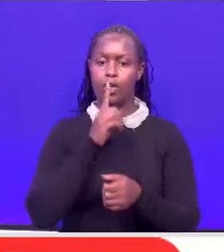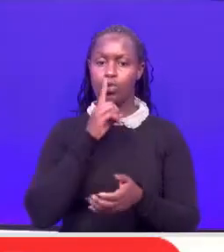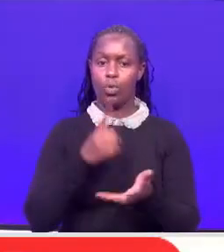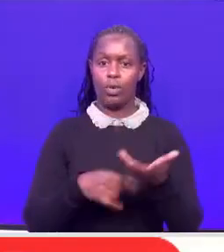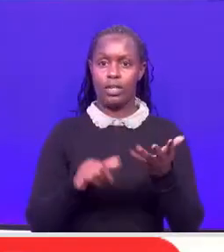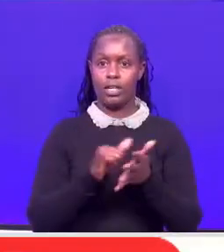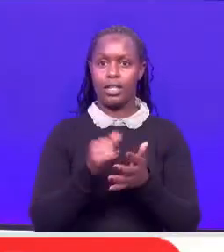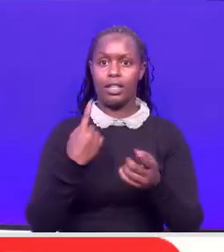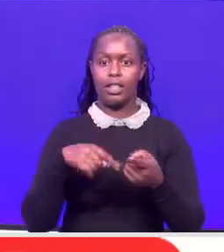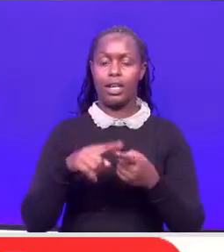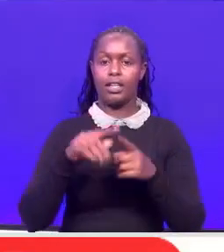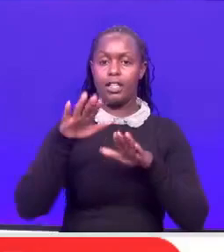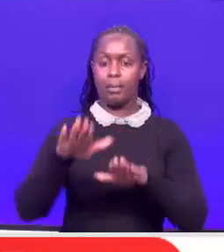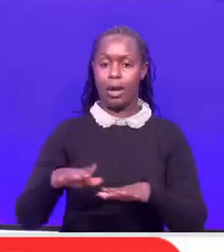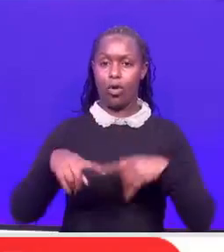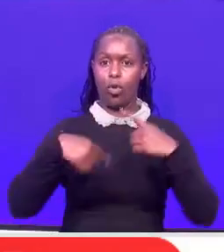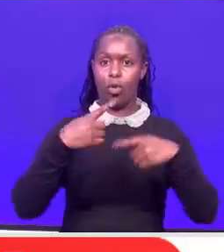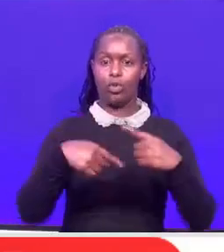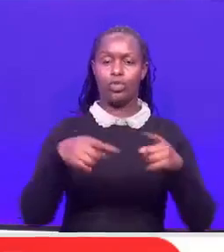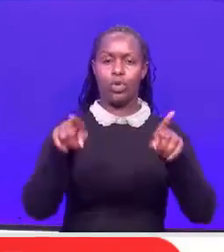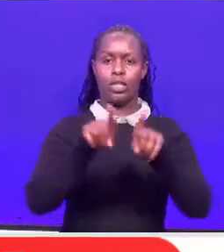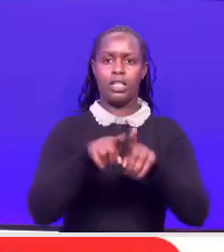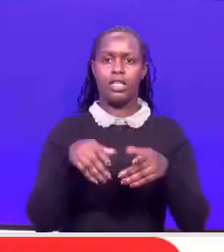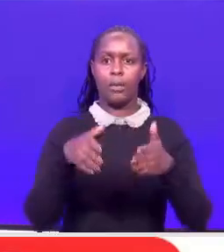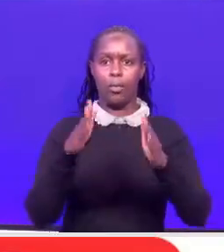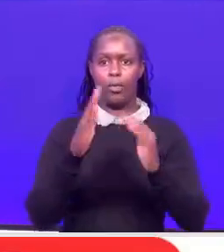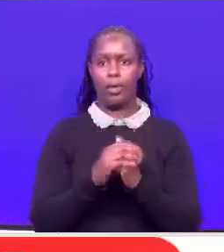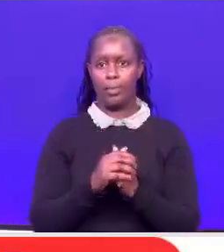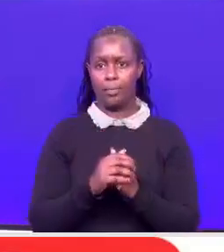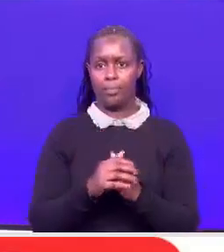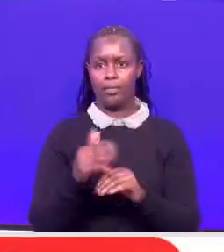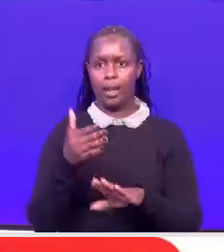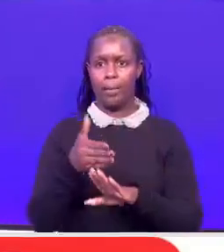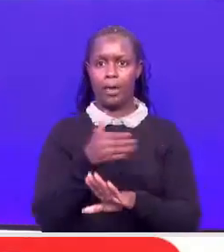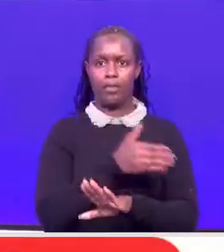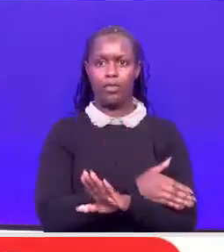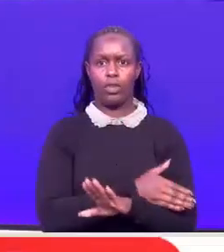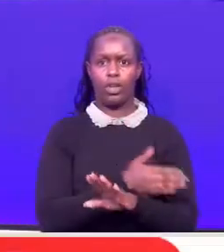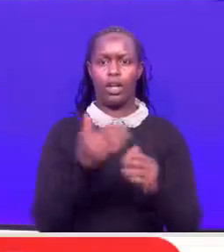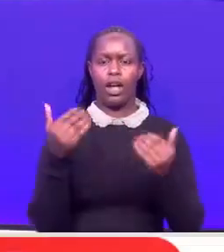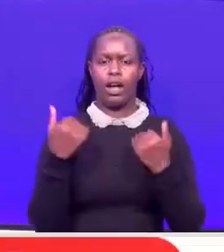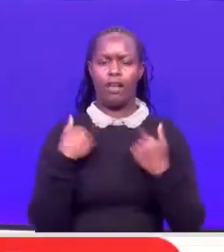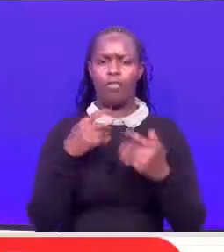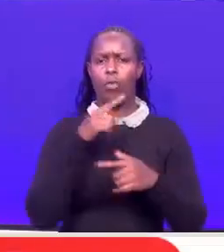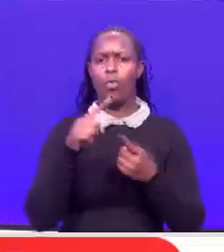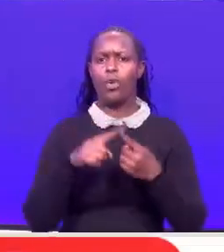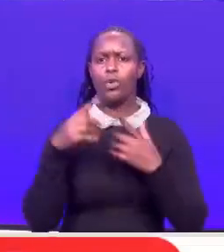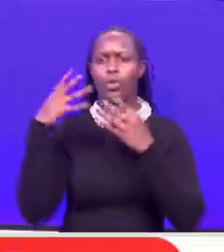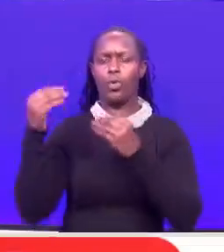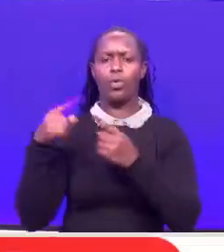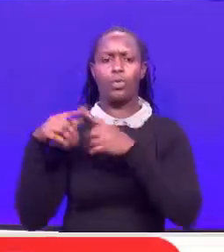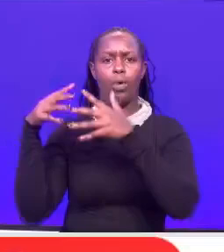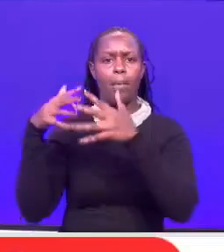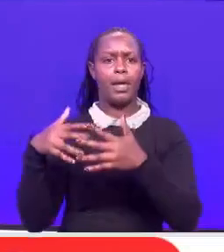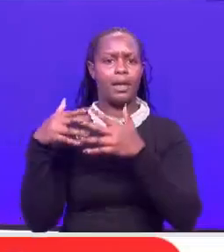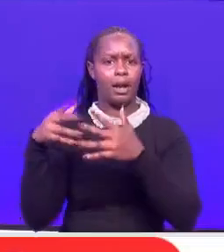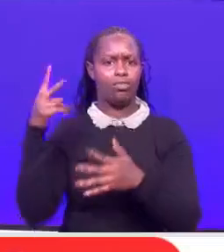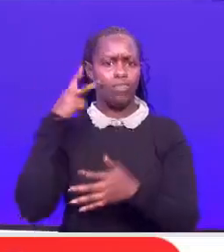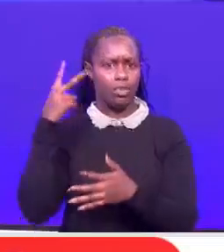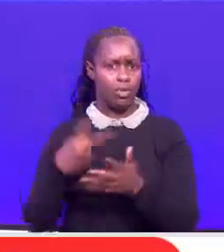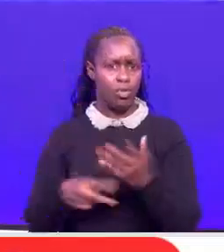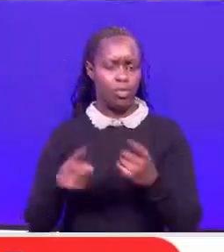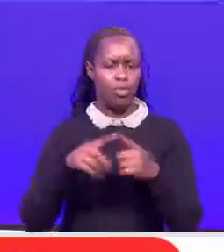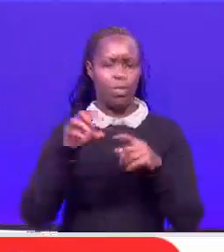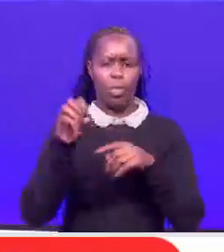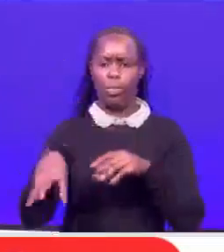its pristine beauty. Like kwa hizo countries zingine kama huko majuu US ukienda, hakuna kutupa tupa takataka kwa